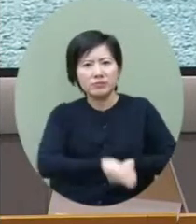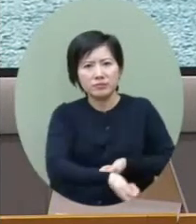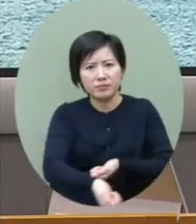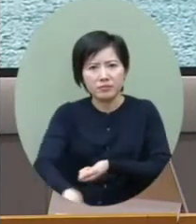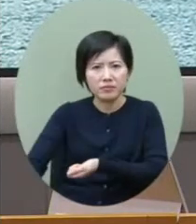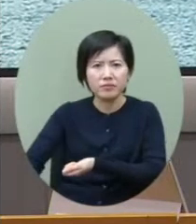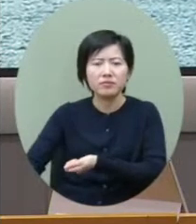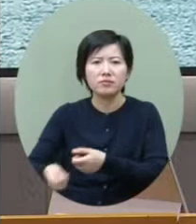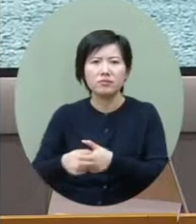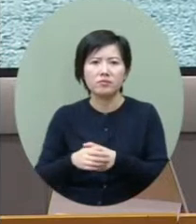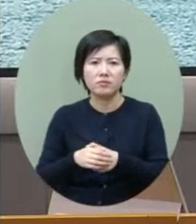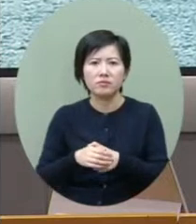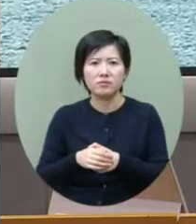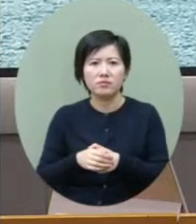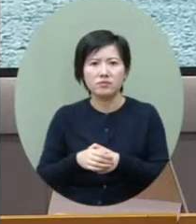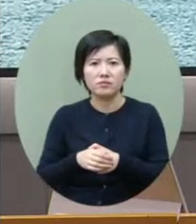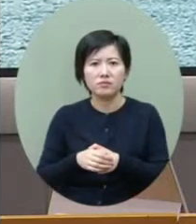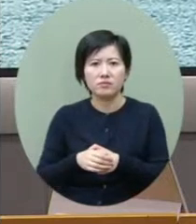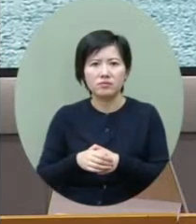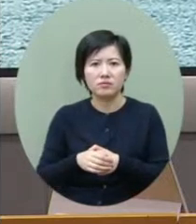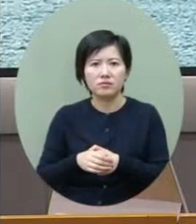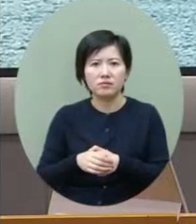cleaning,